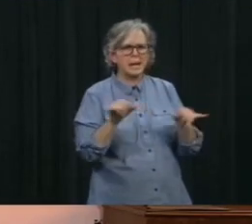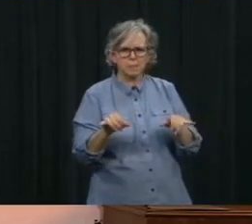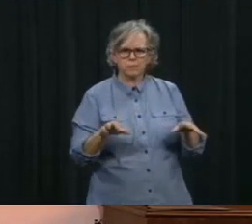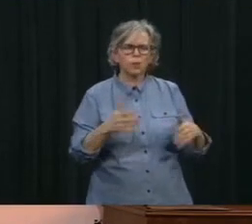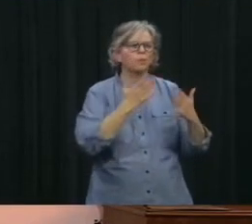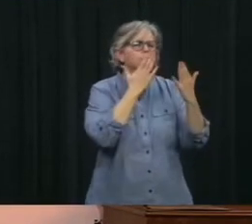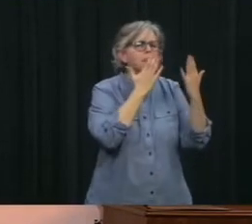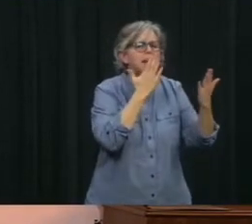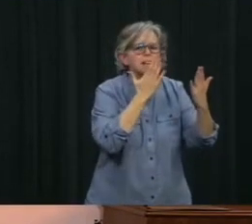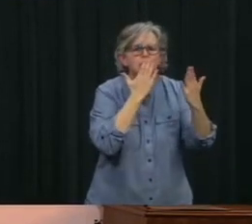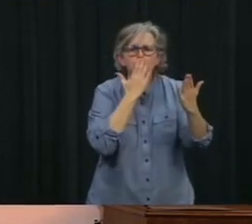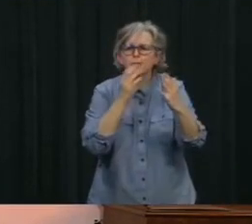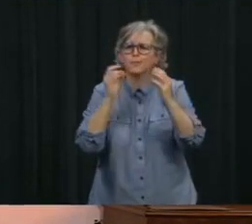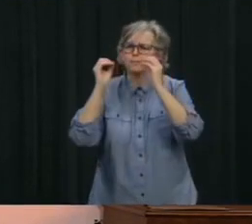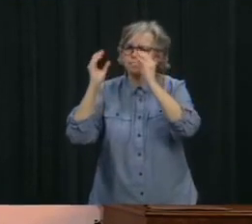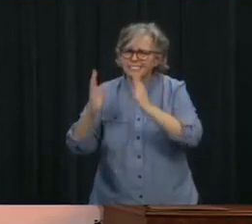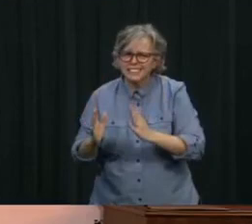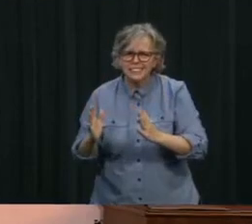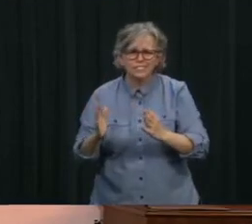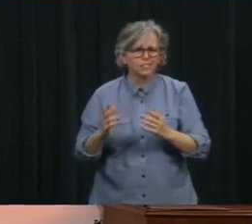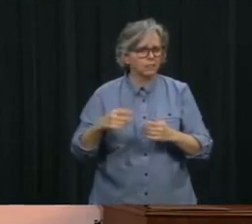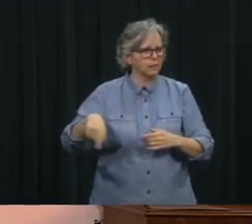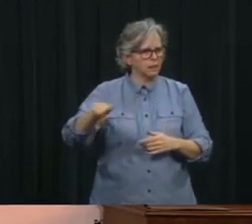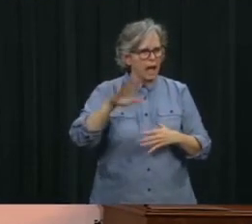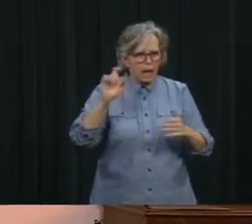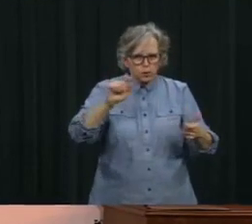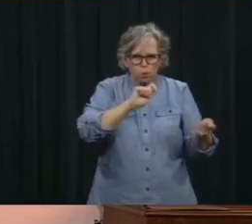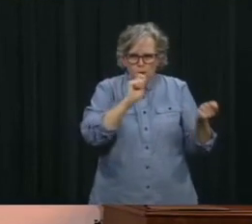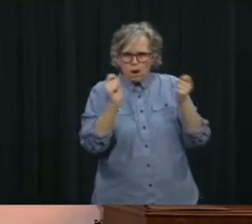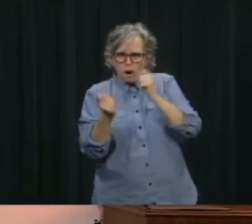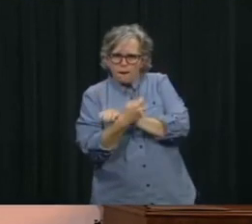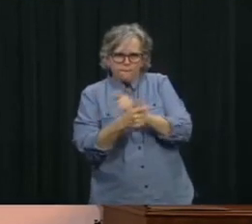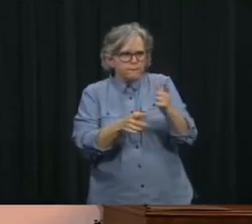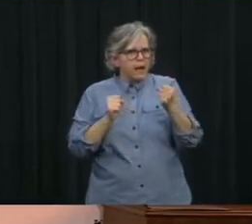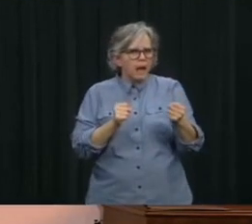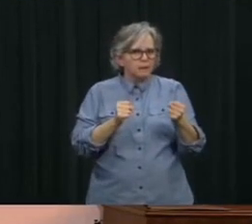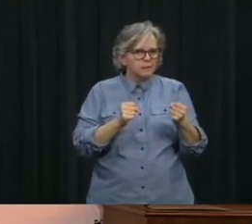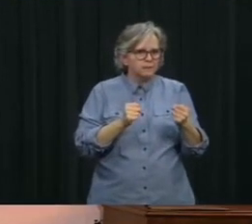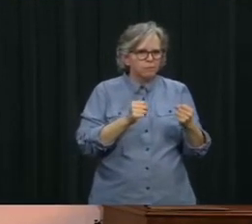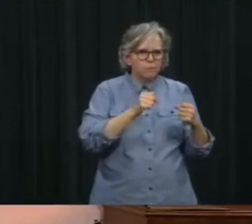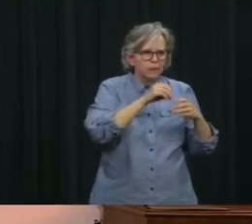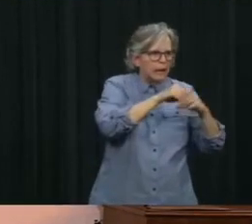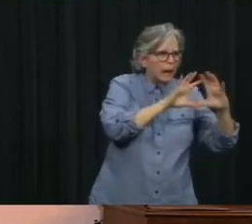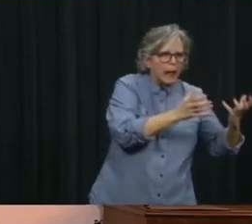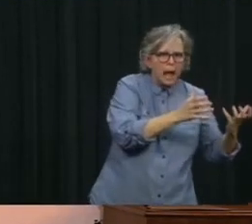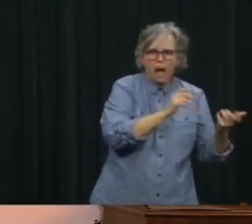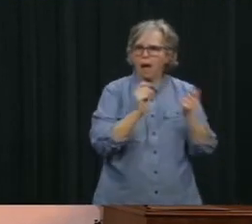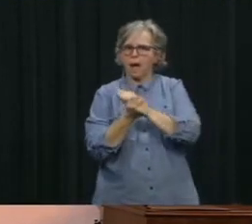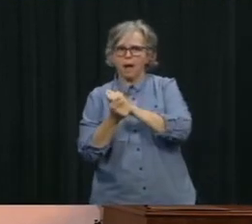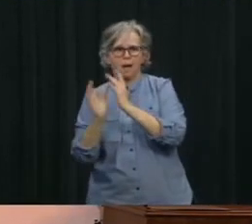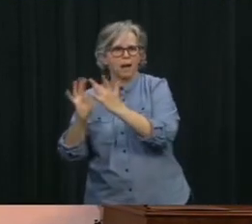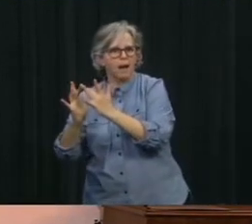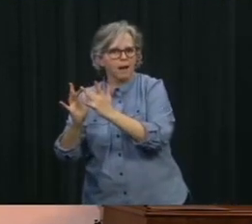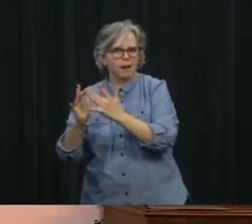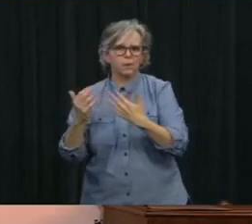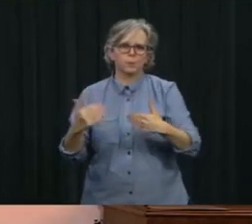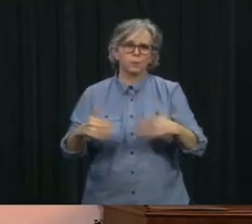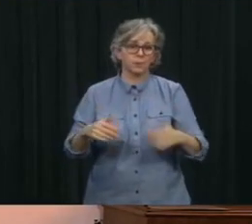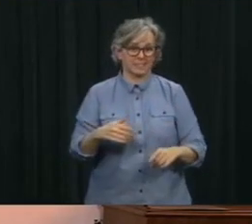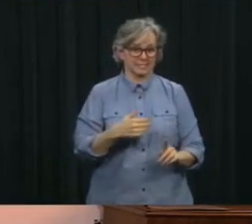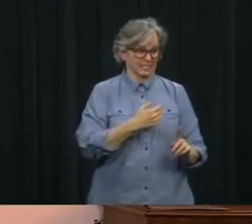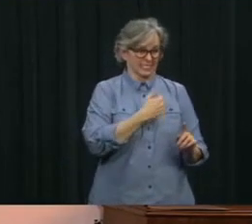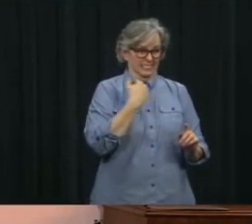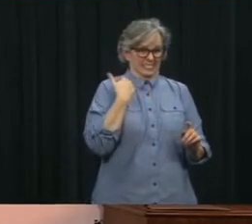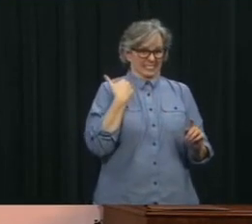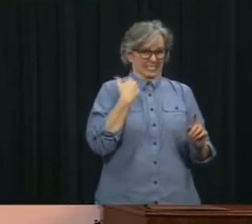turn this around quickly. They find out at the end of 1 week, and many of these schools by the beginning or the middle of next